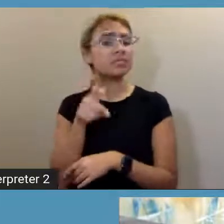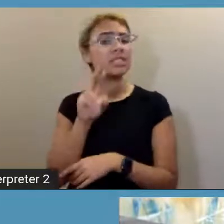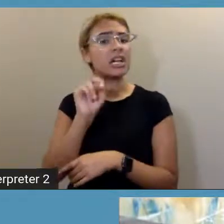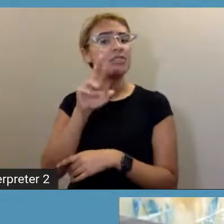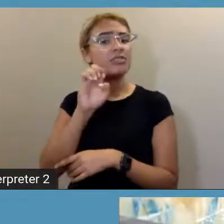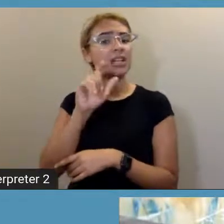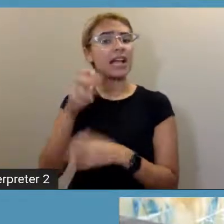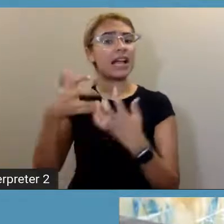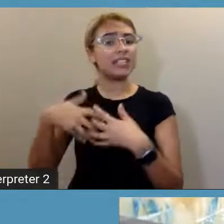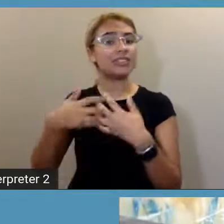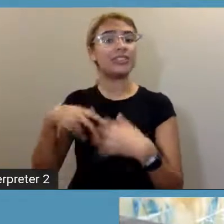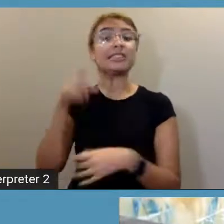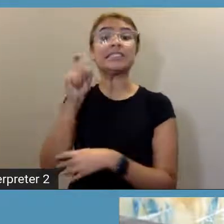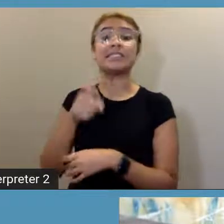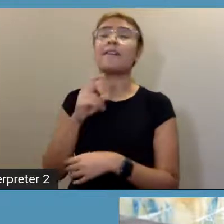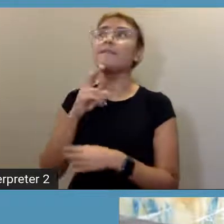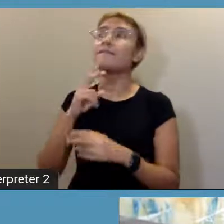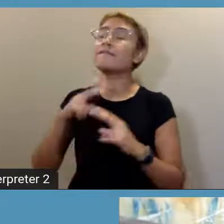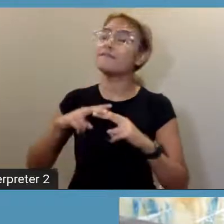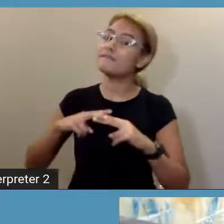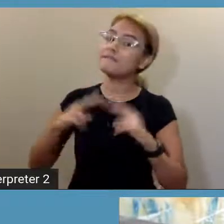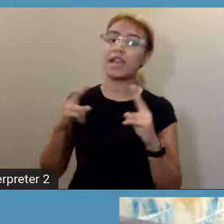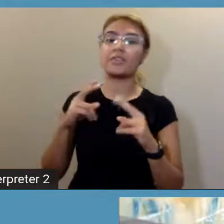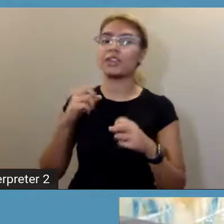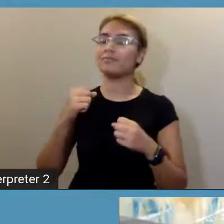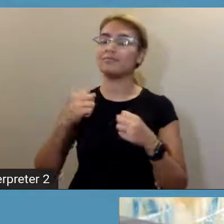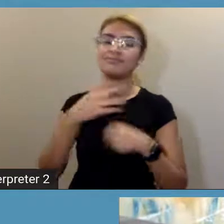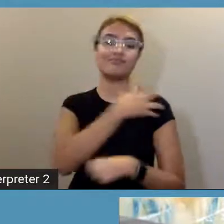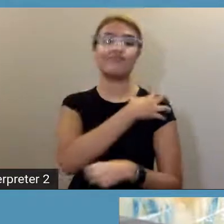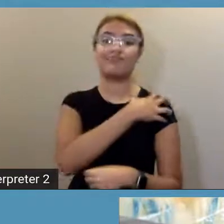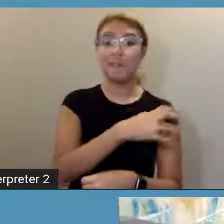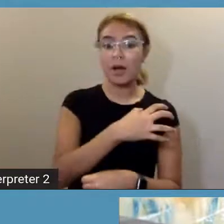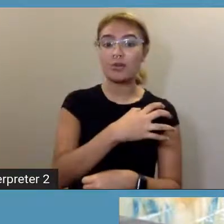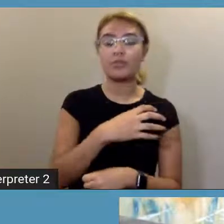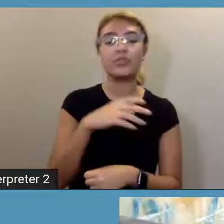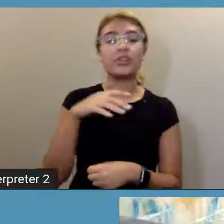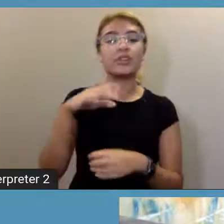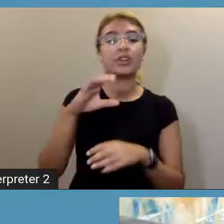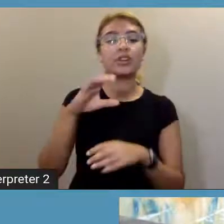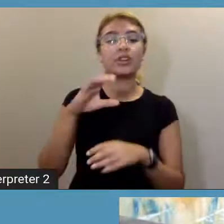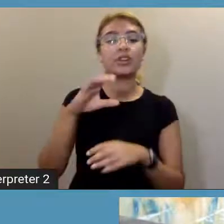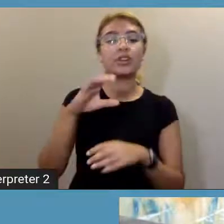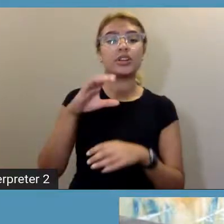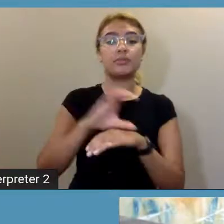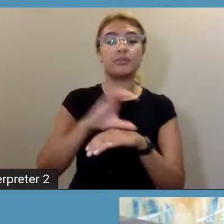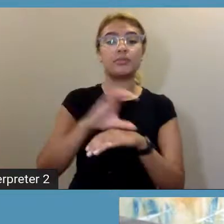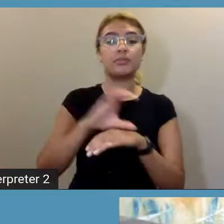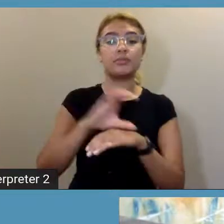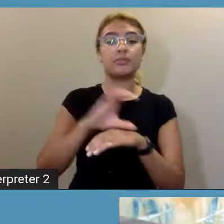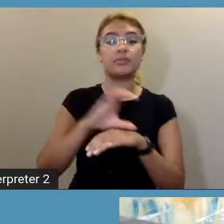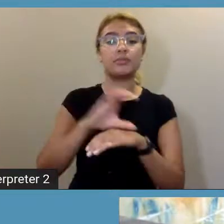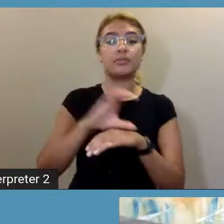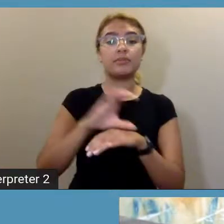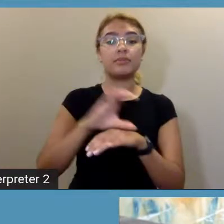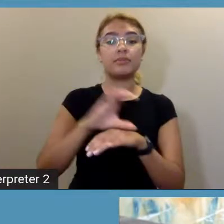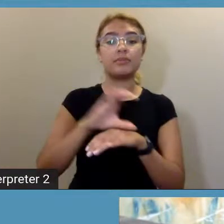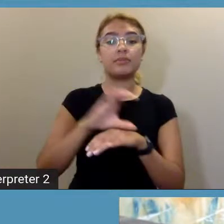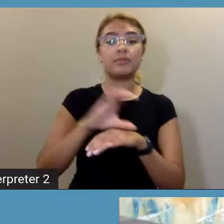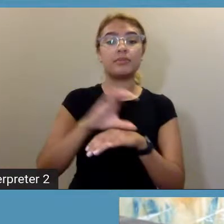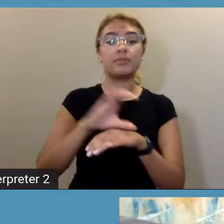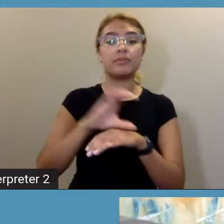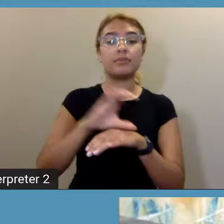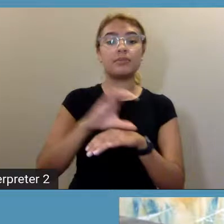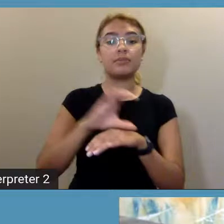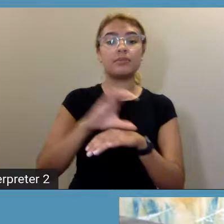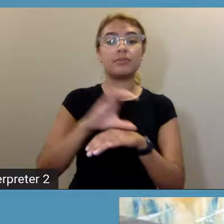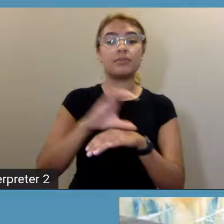a very, very powerful computer. And we're talking, go looking for something like a gaming computer.